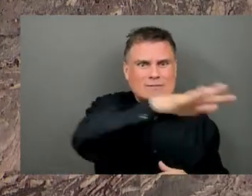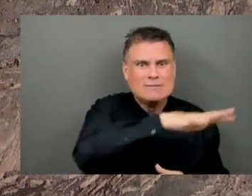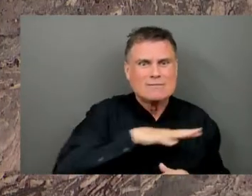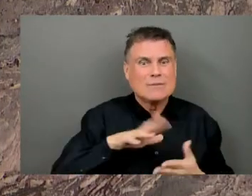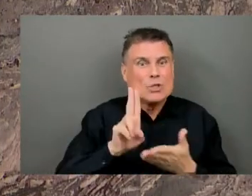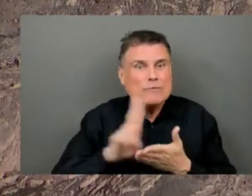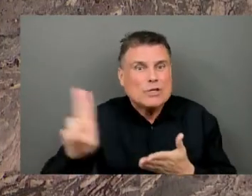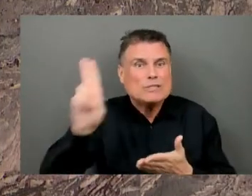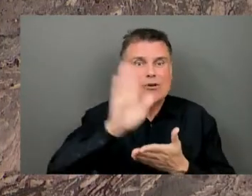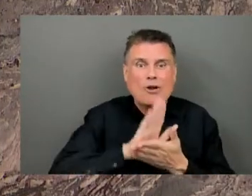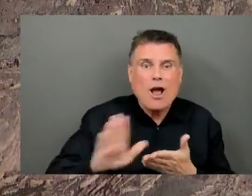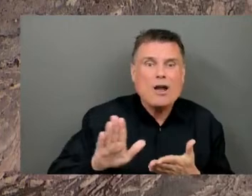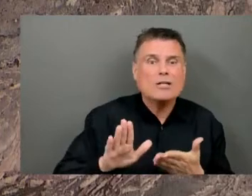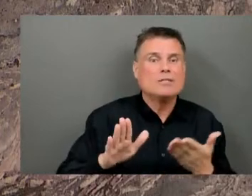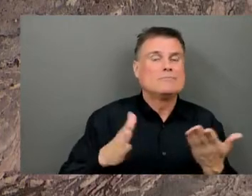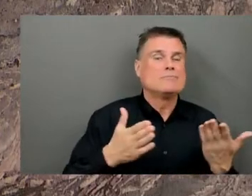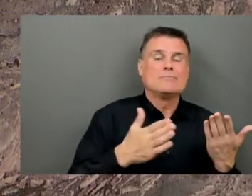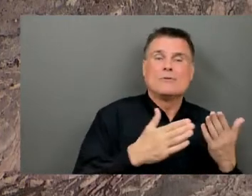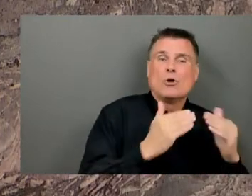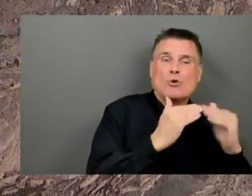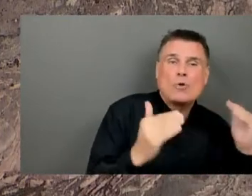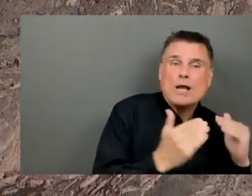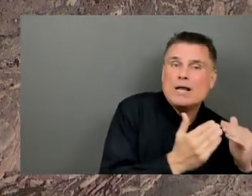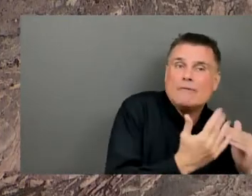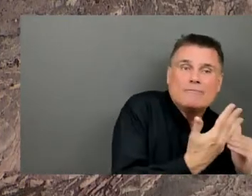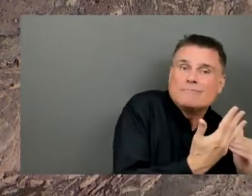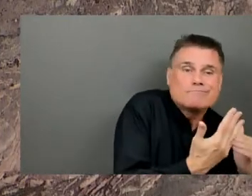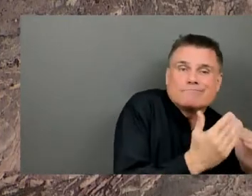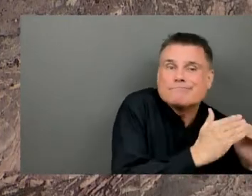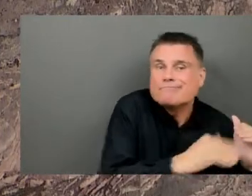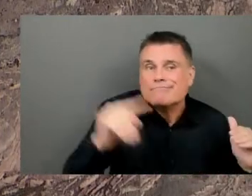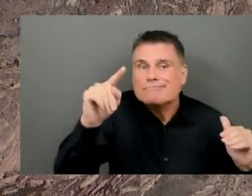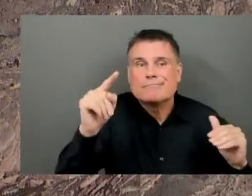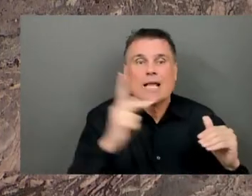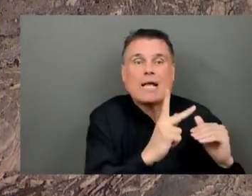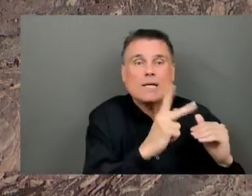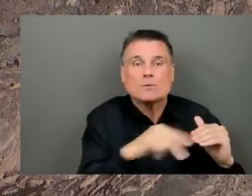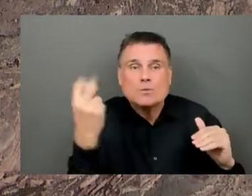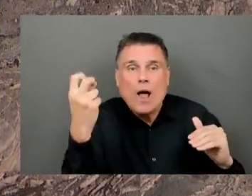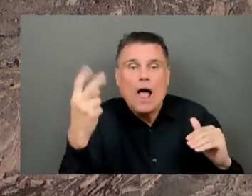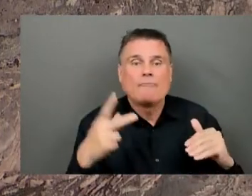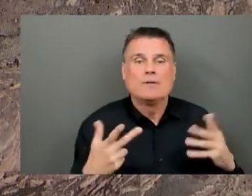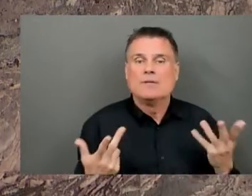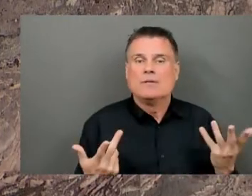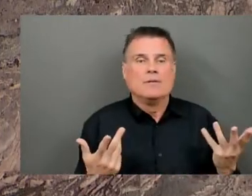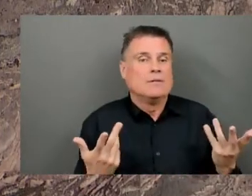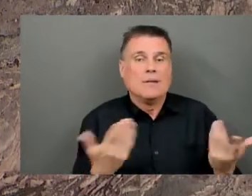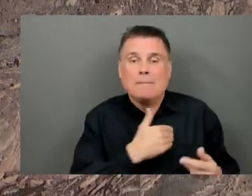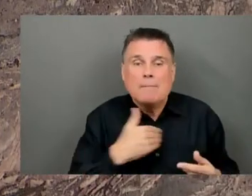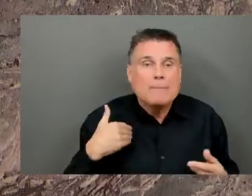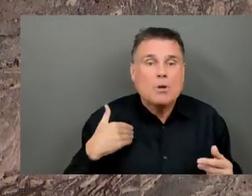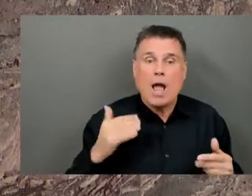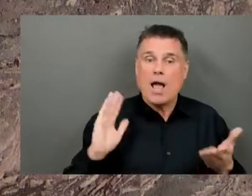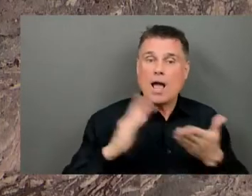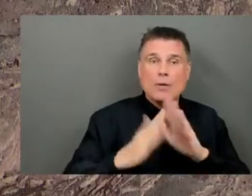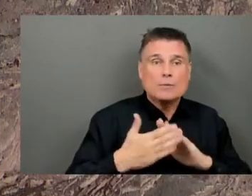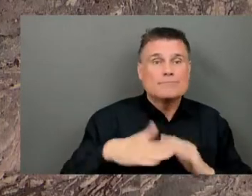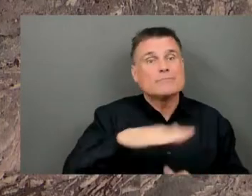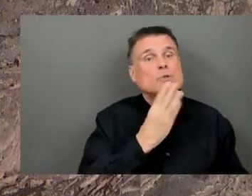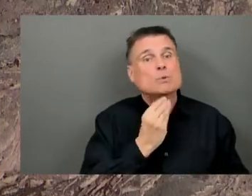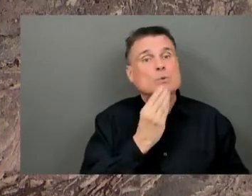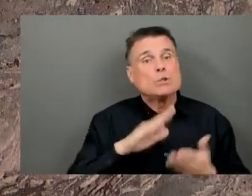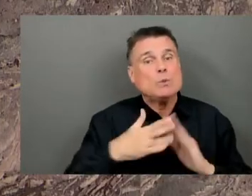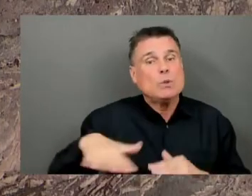anti-Semitism in our province. This is why members of the Jewish community have been calling on the Premier to create a plan to